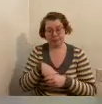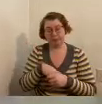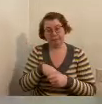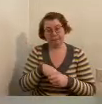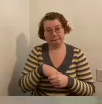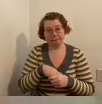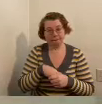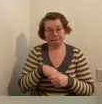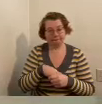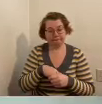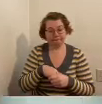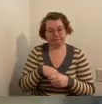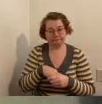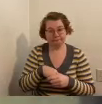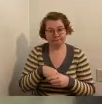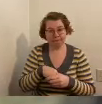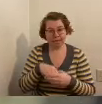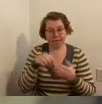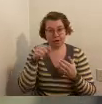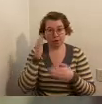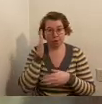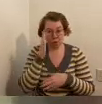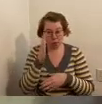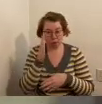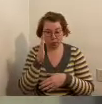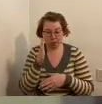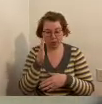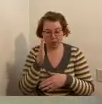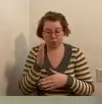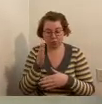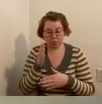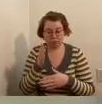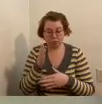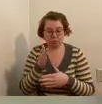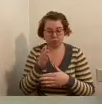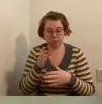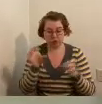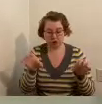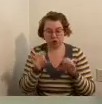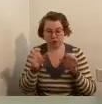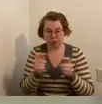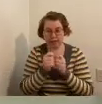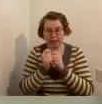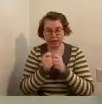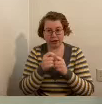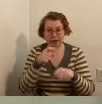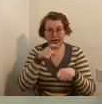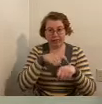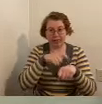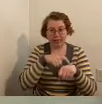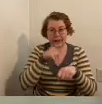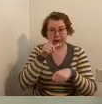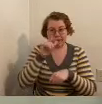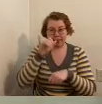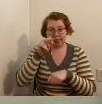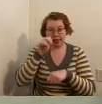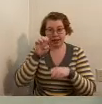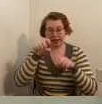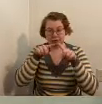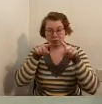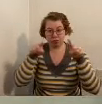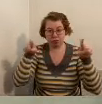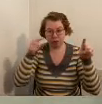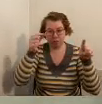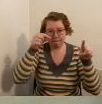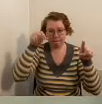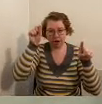This is an activity that we're going to do together, and it's a timeline. A timeline marks when things